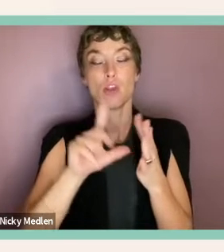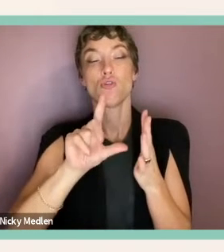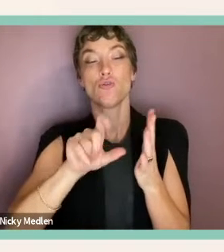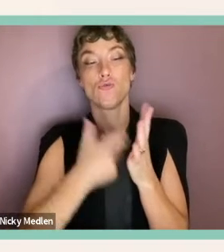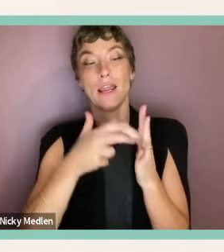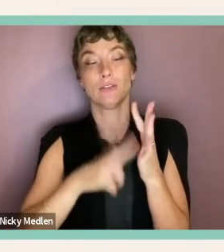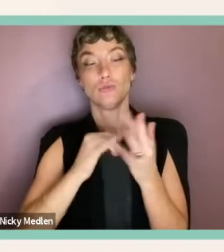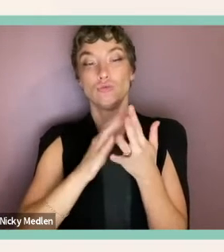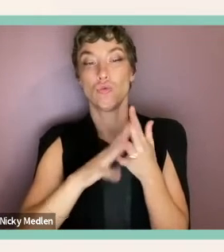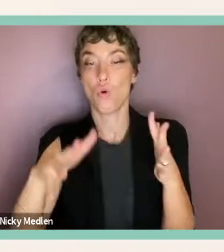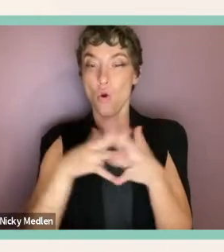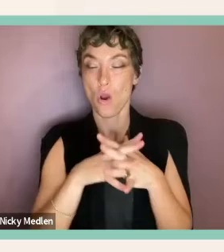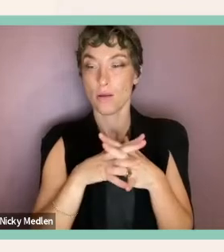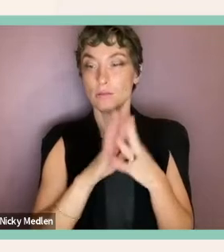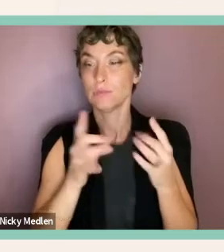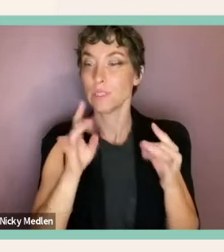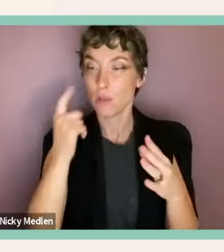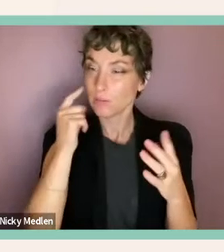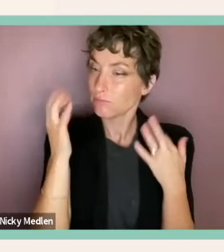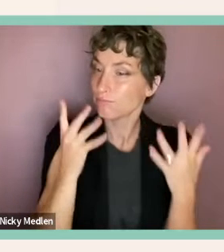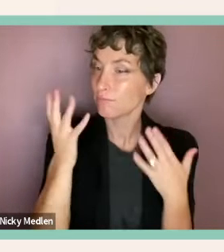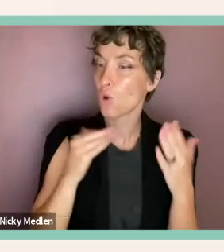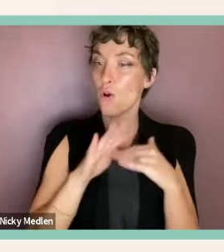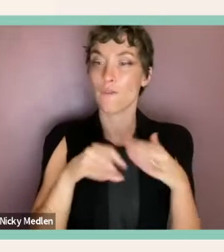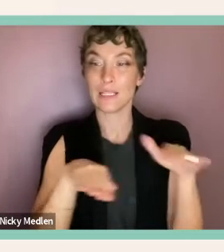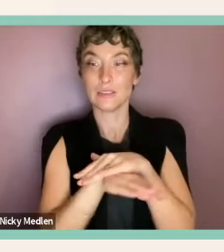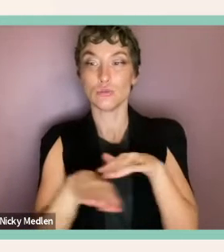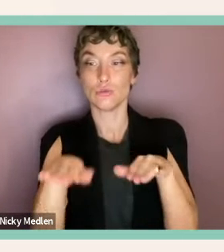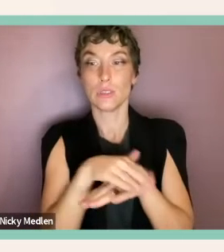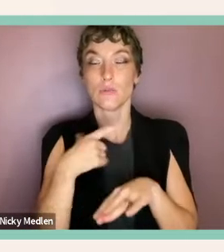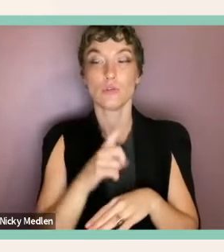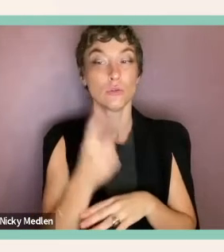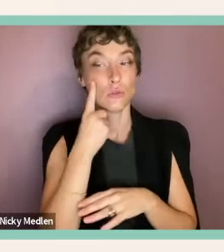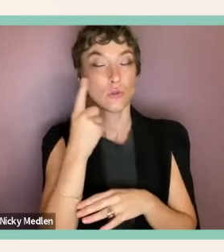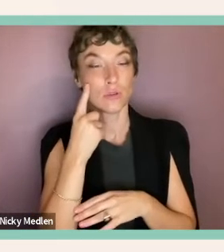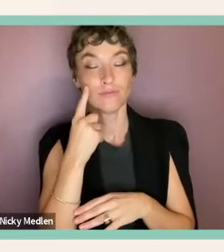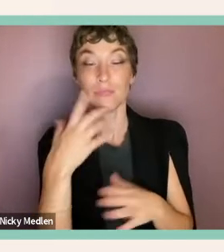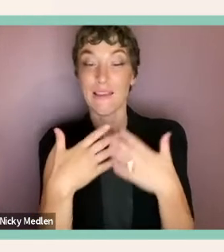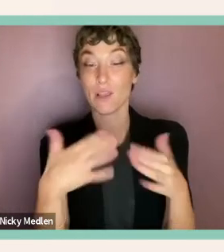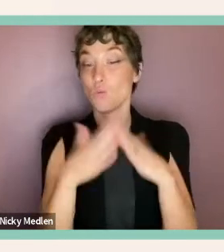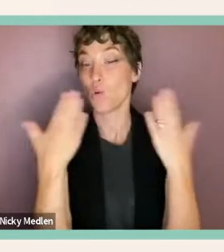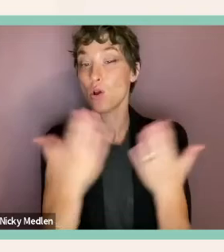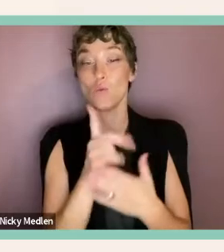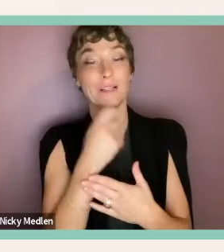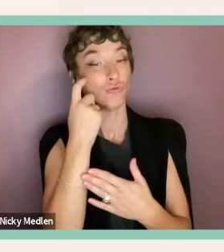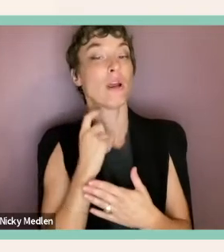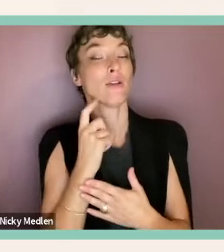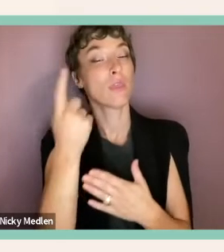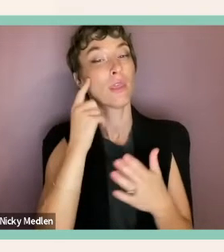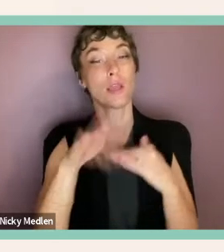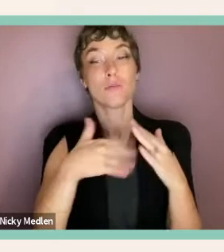Kimberly Crenshaw started to think about intersectionality because what she noticed was that even in worlds where we are trying to think